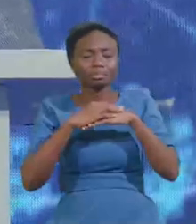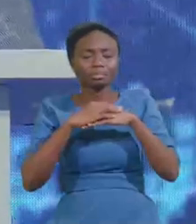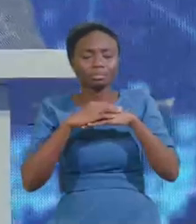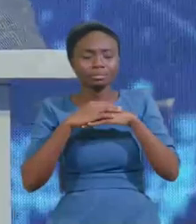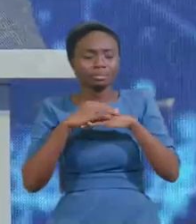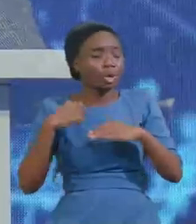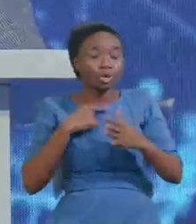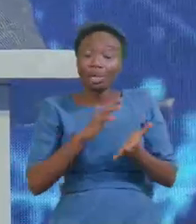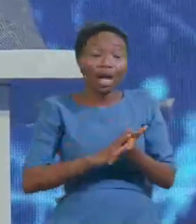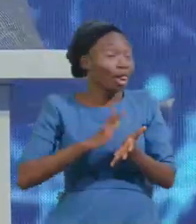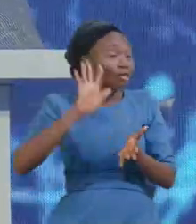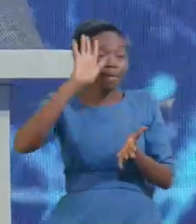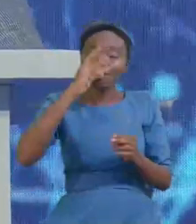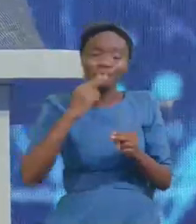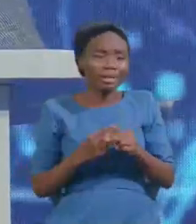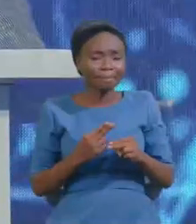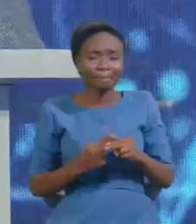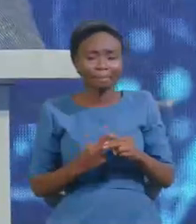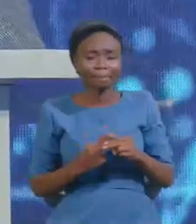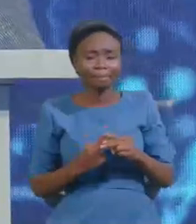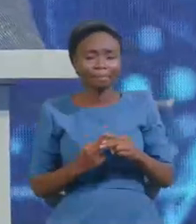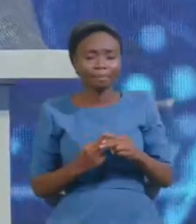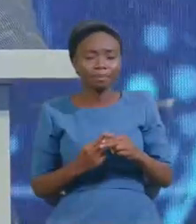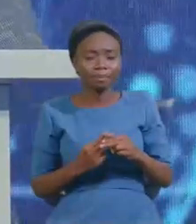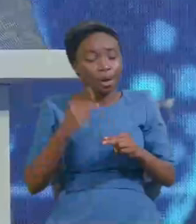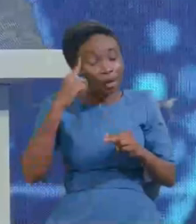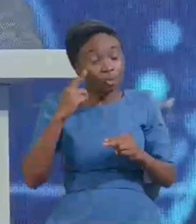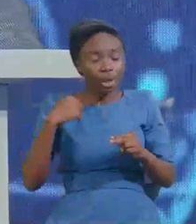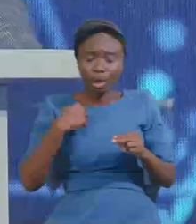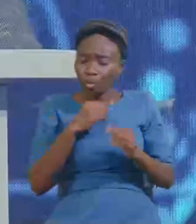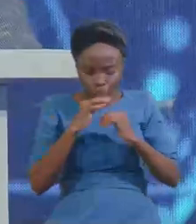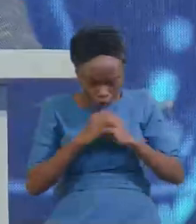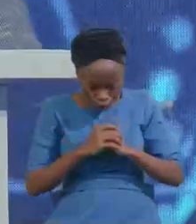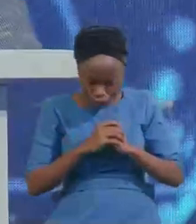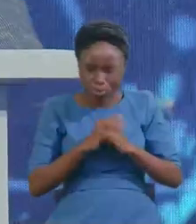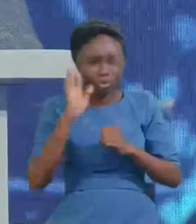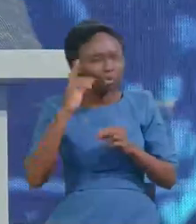we glorify your name. We worship and adore you.